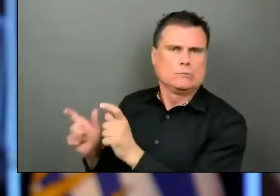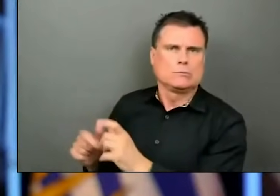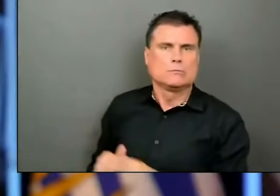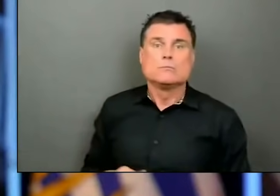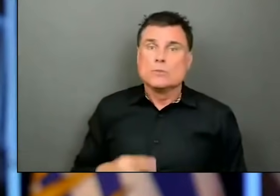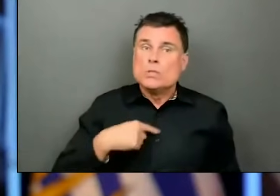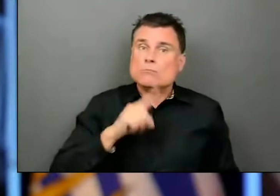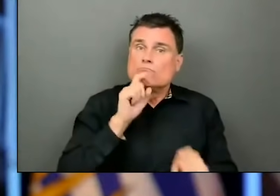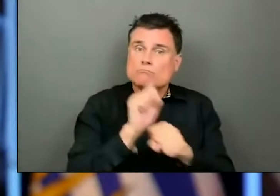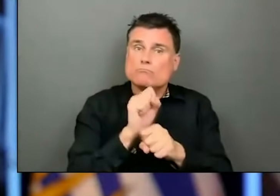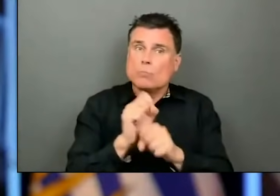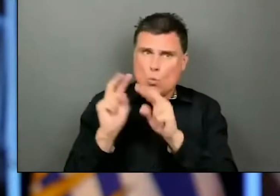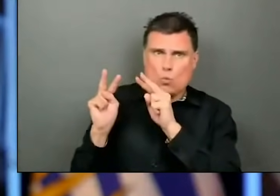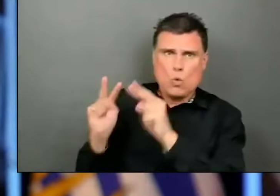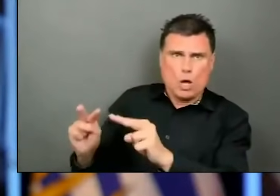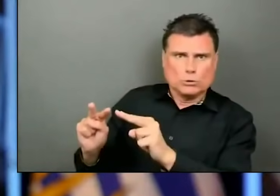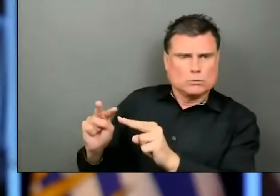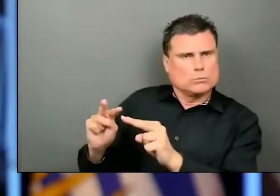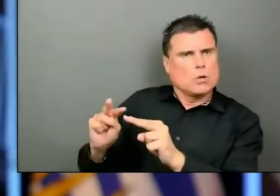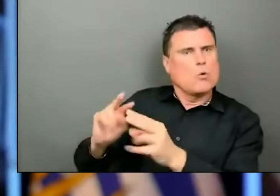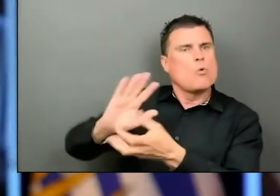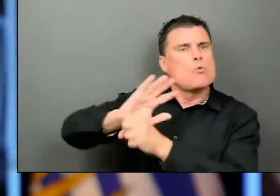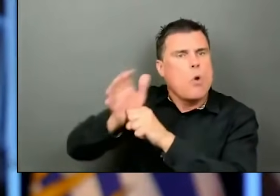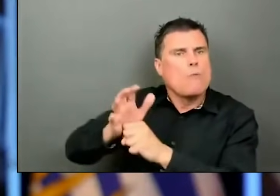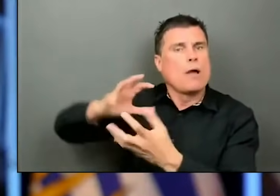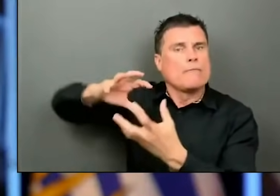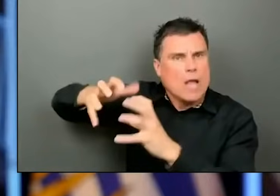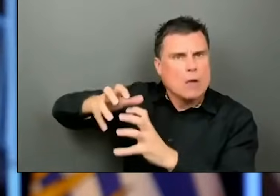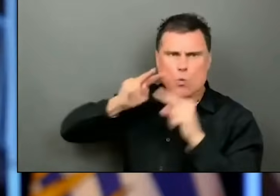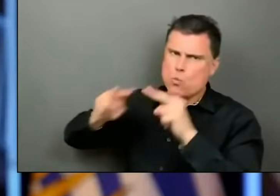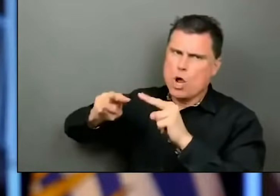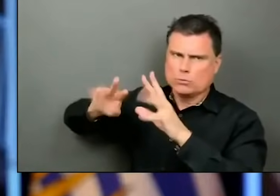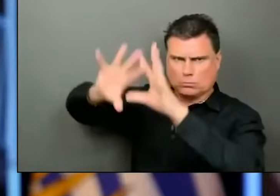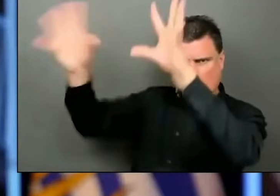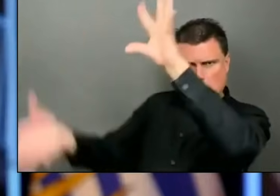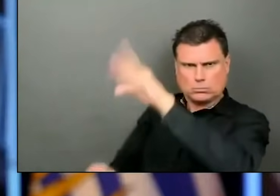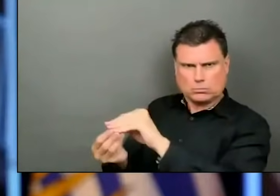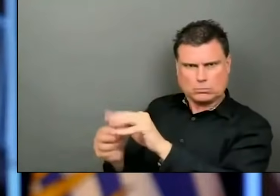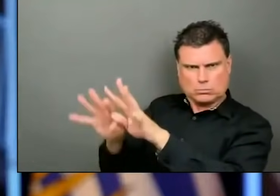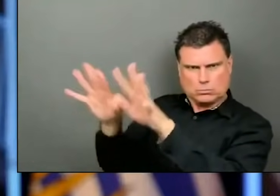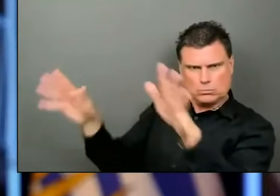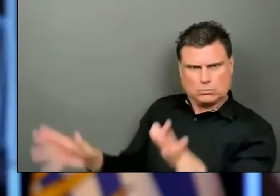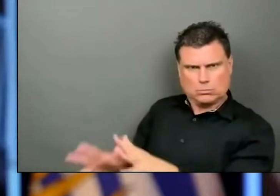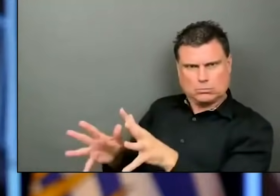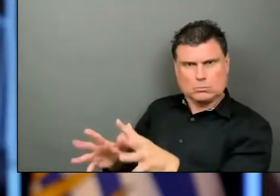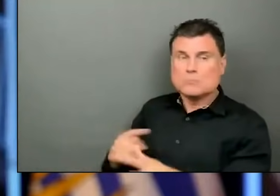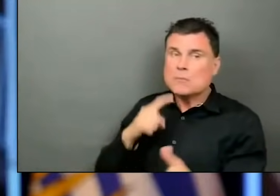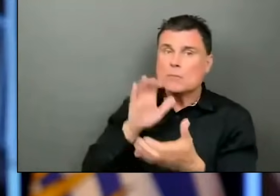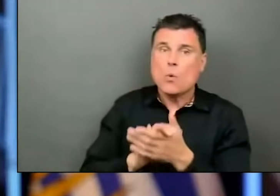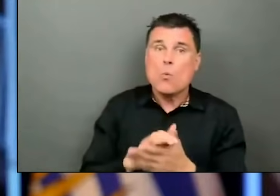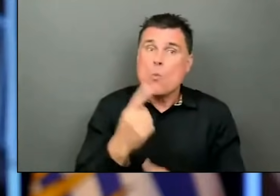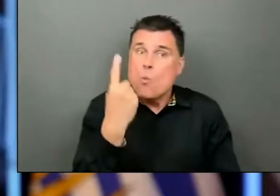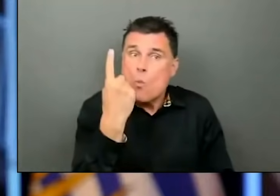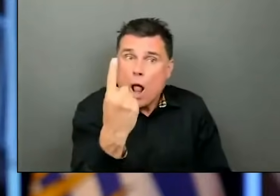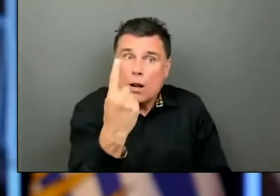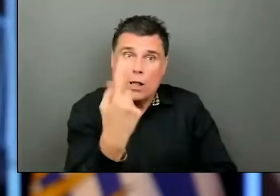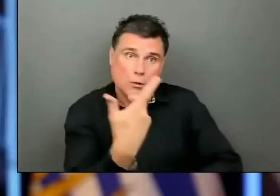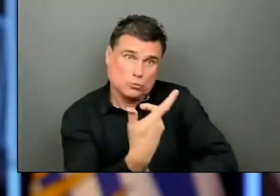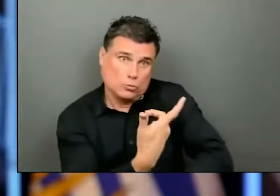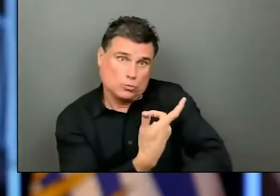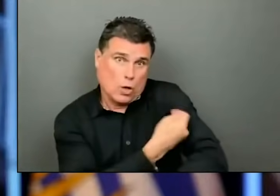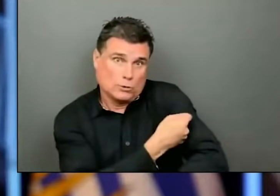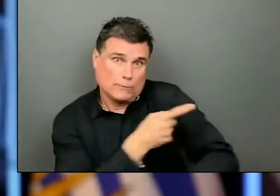overall, and yes, we believe that having that minimum level of protection in adults in the province is the one